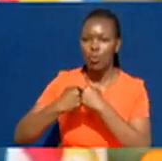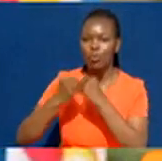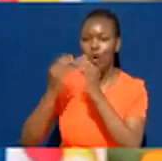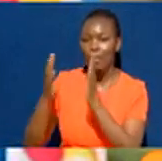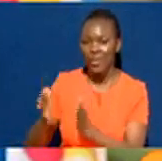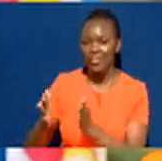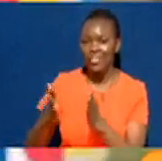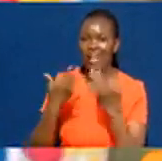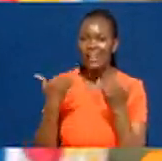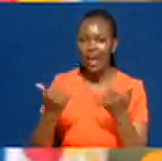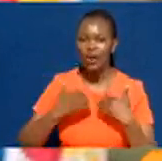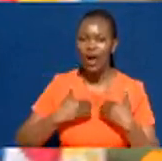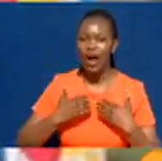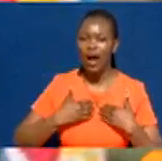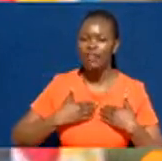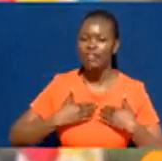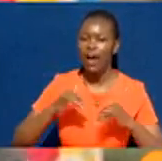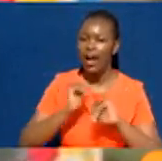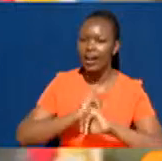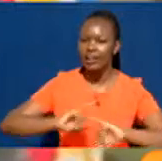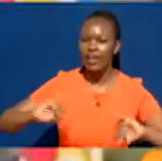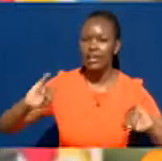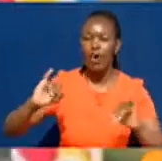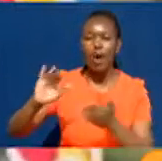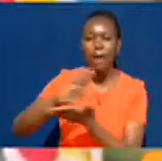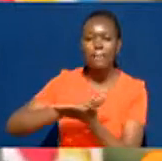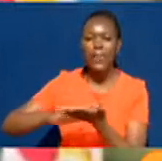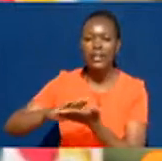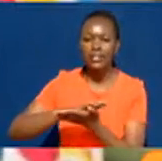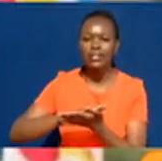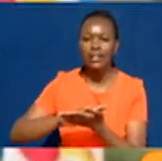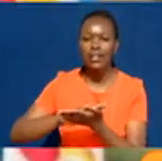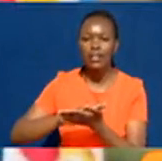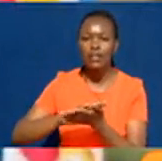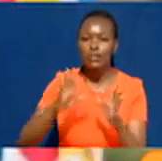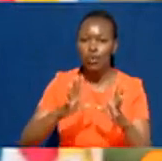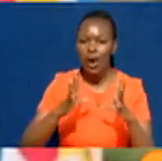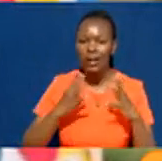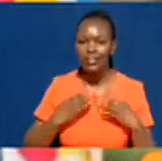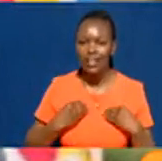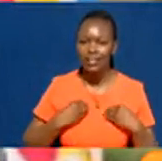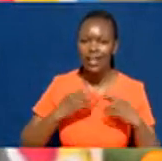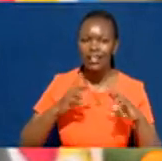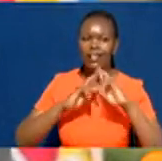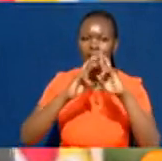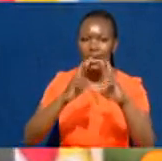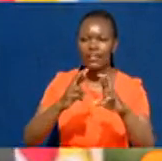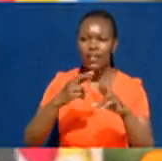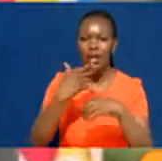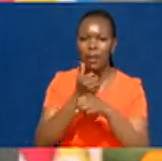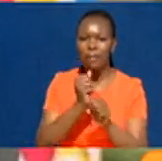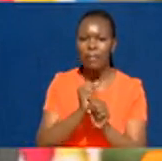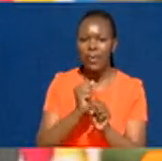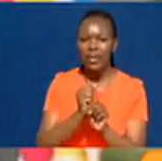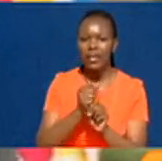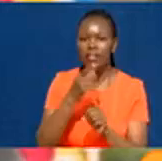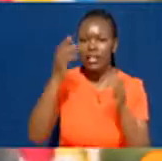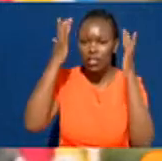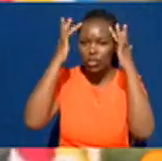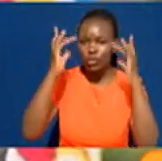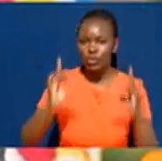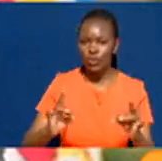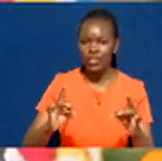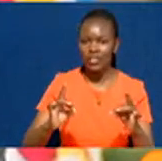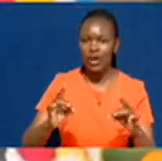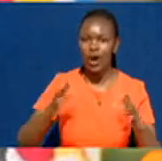basis on which to consider the outcome, and we are vindicated by the choice of the people